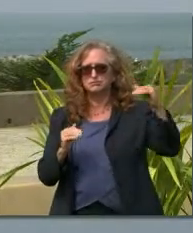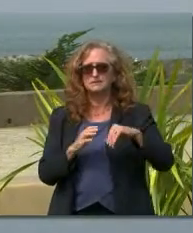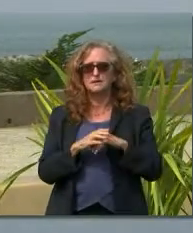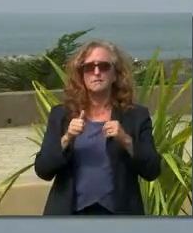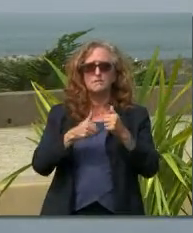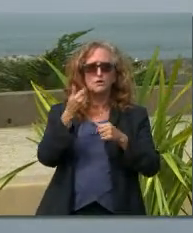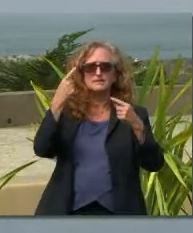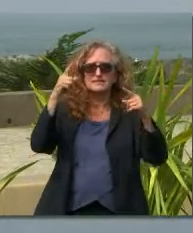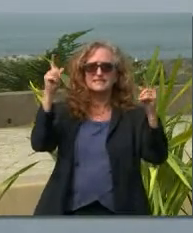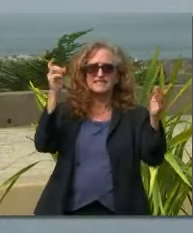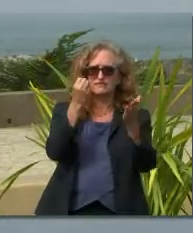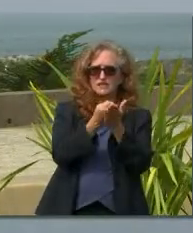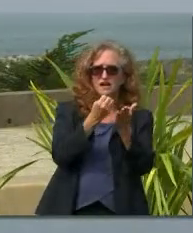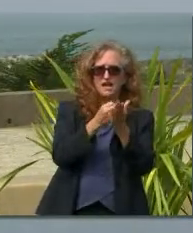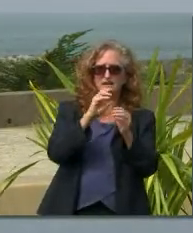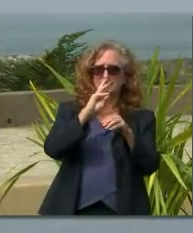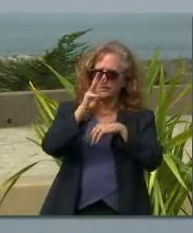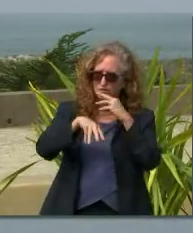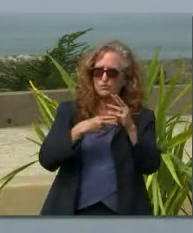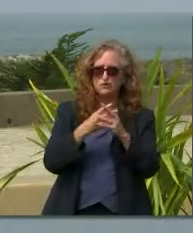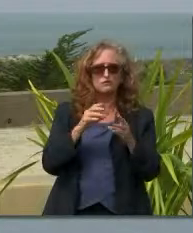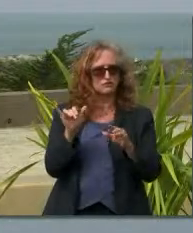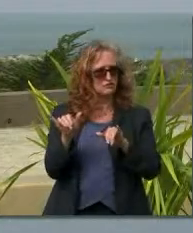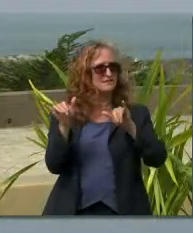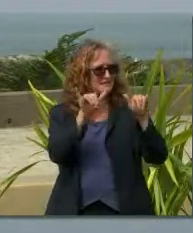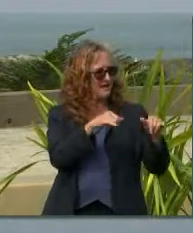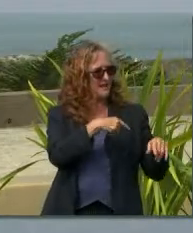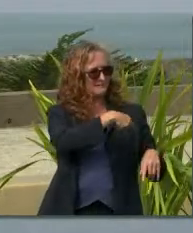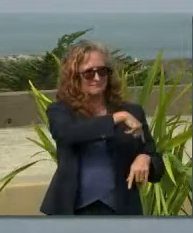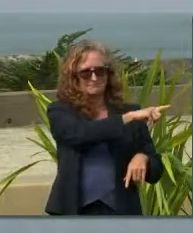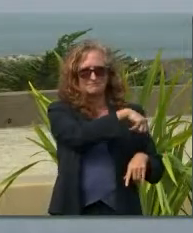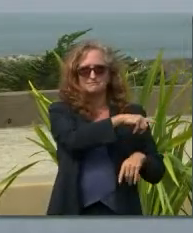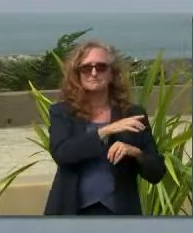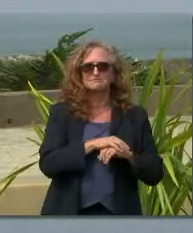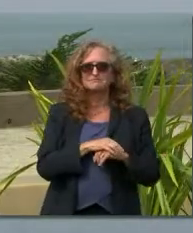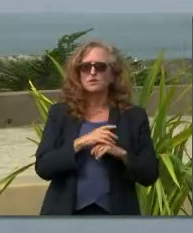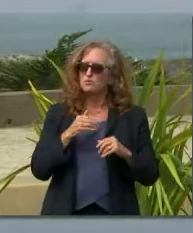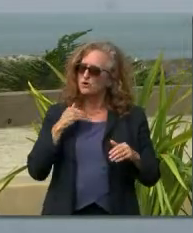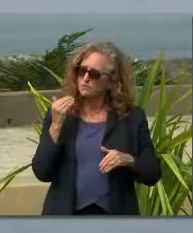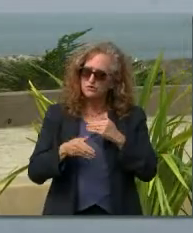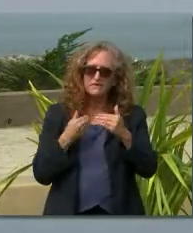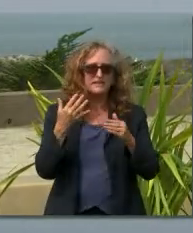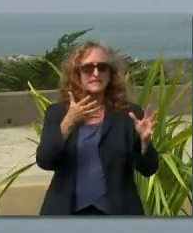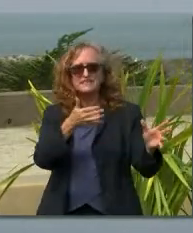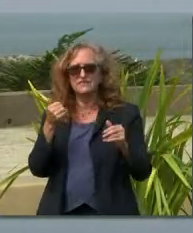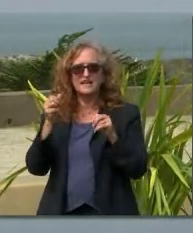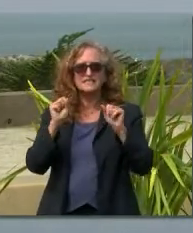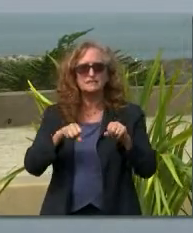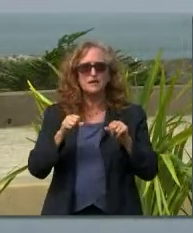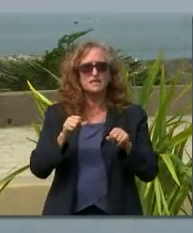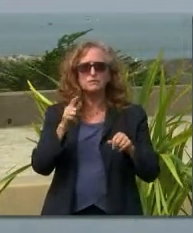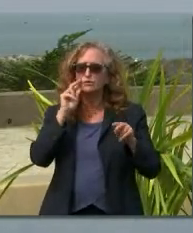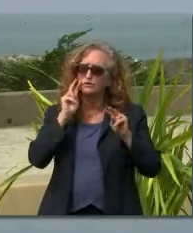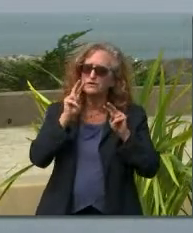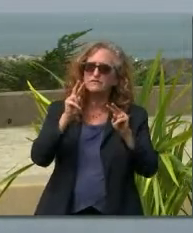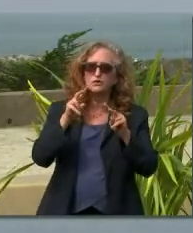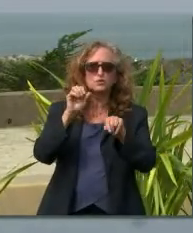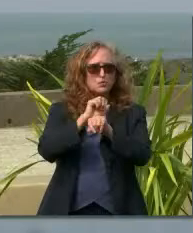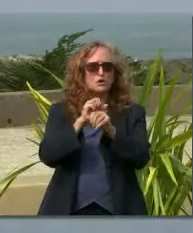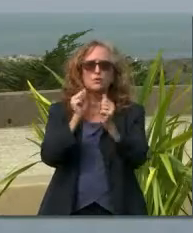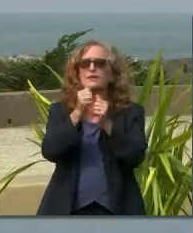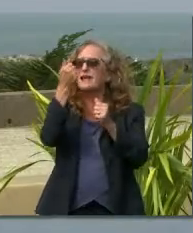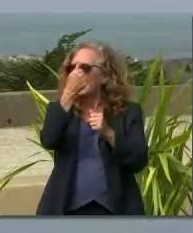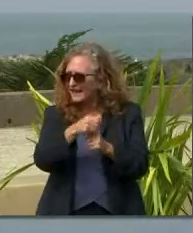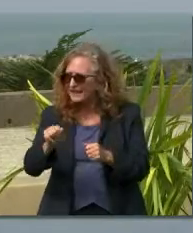with my colleagues. So we want to pedal as fast as we can, and we're looking forward to working with anyone in the world today to do